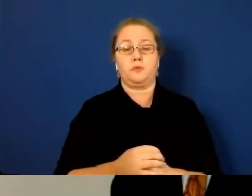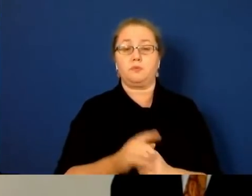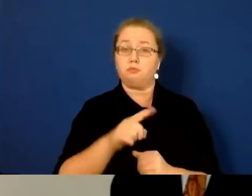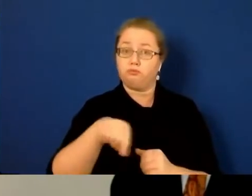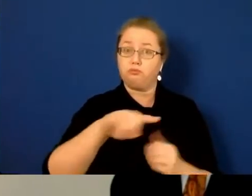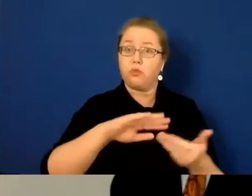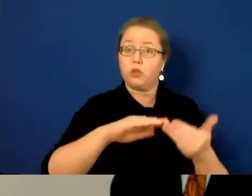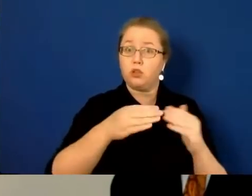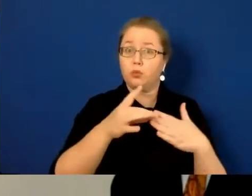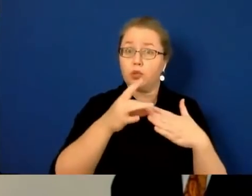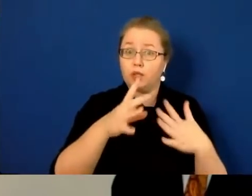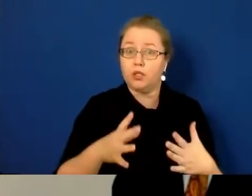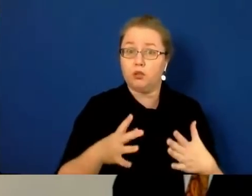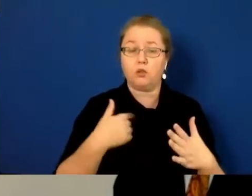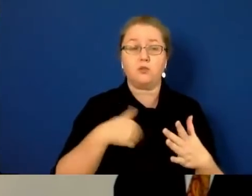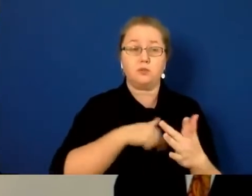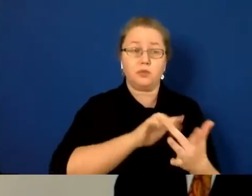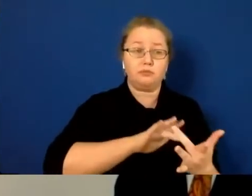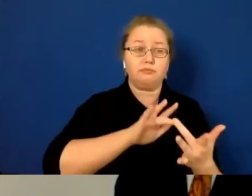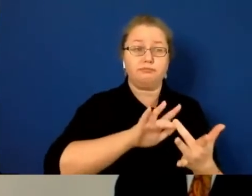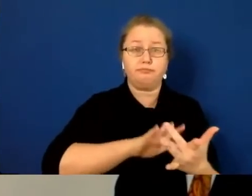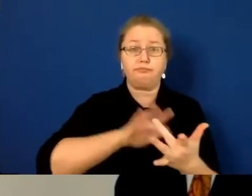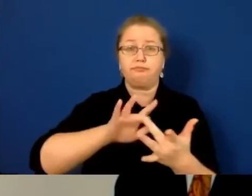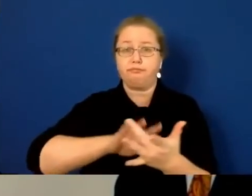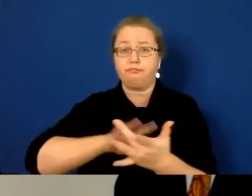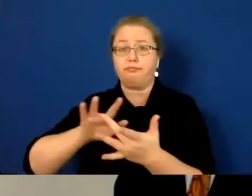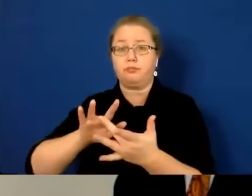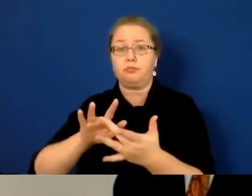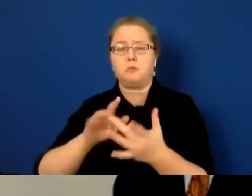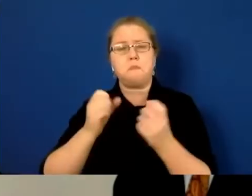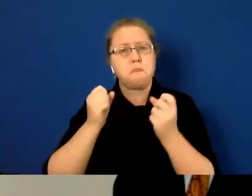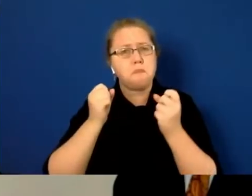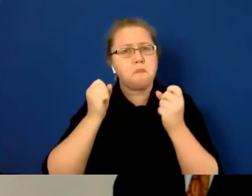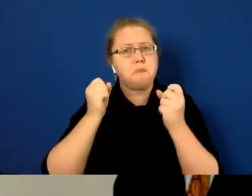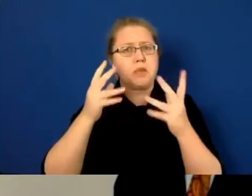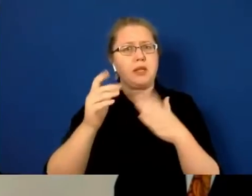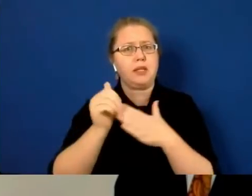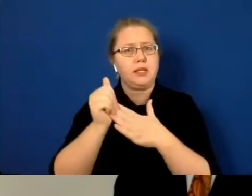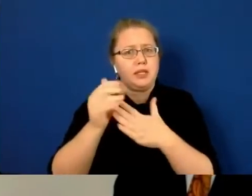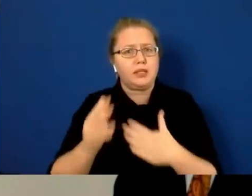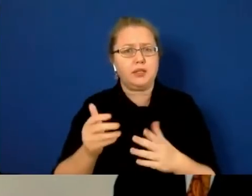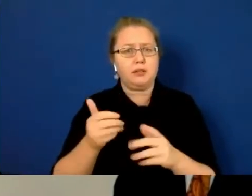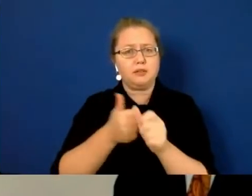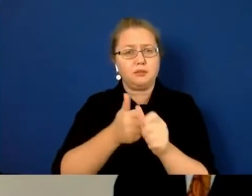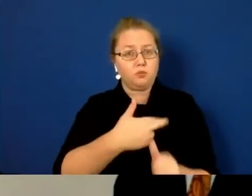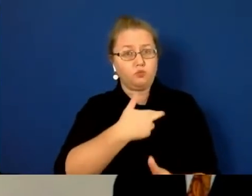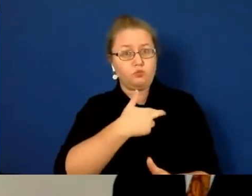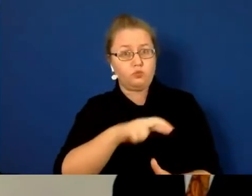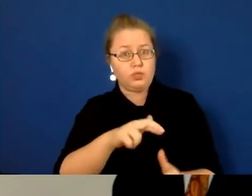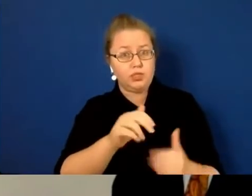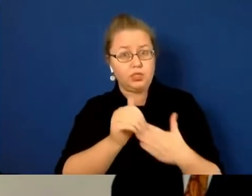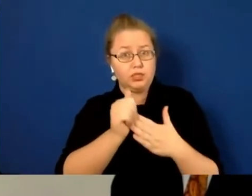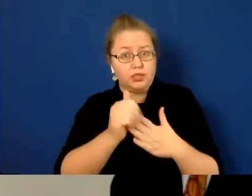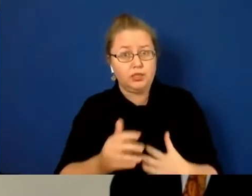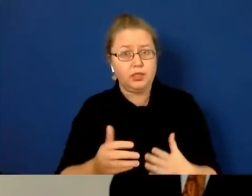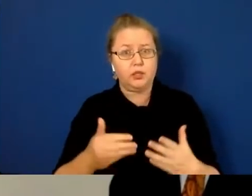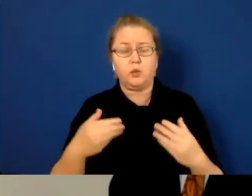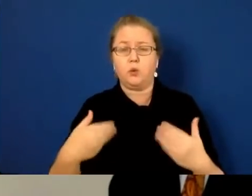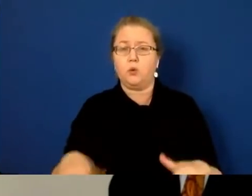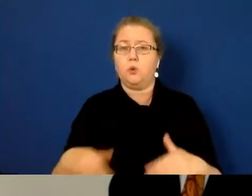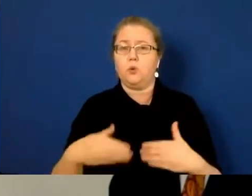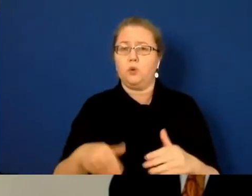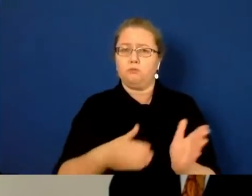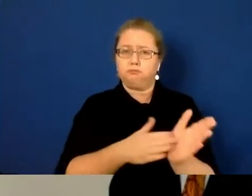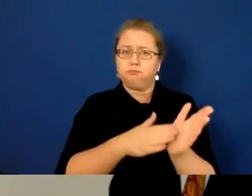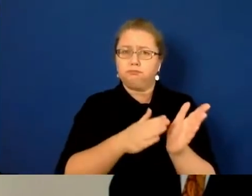that we're giving. And that's really important. And I take your point about messages. We have been doing outreach to a number of different communities